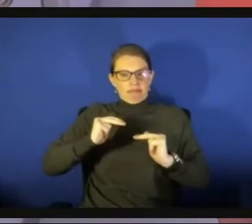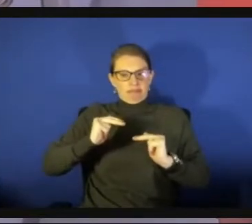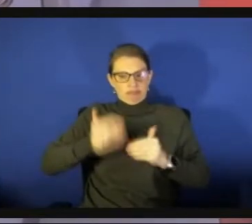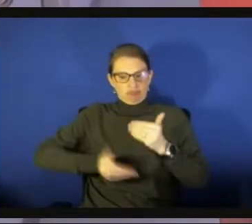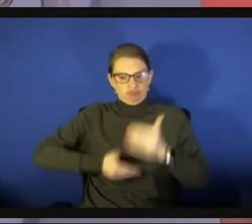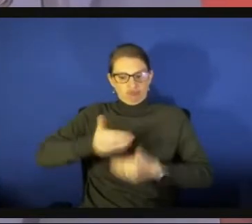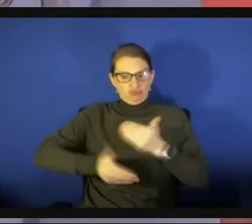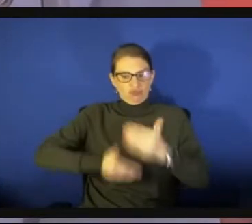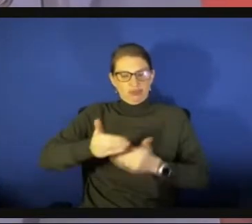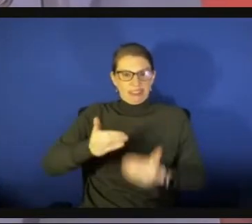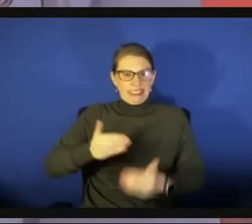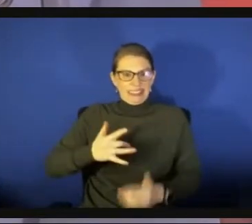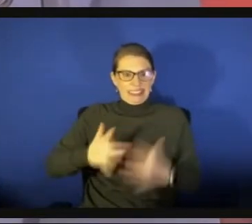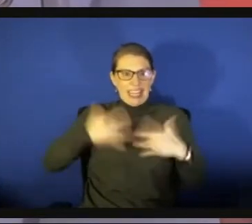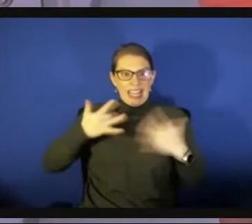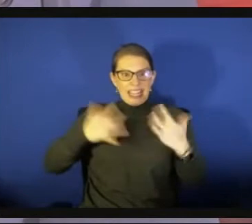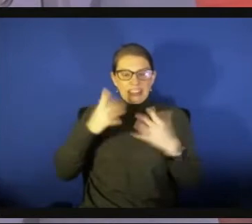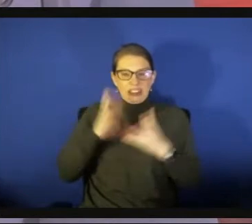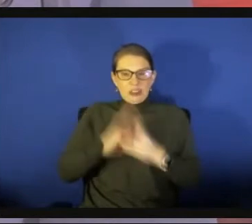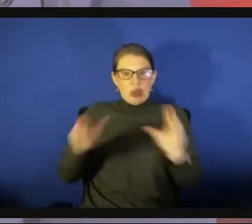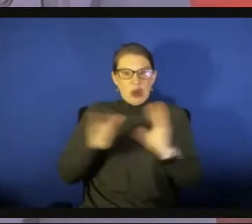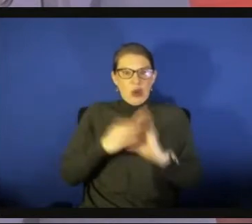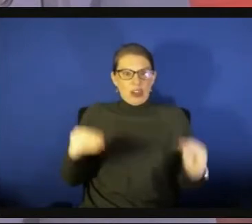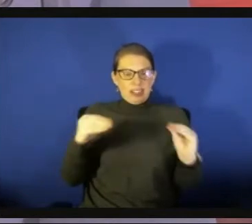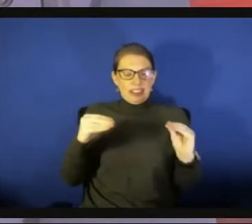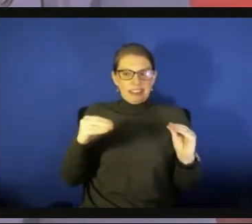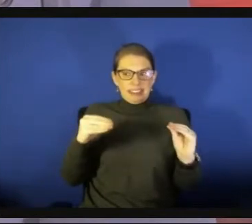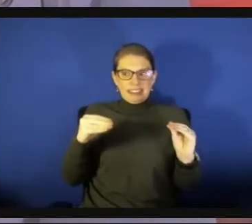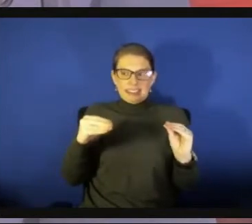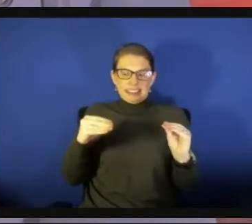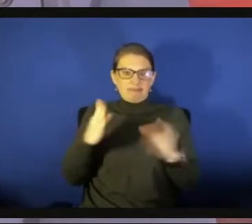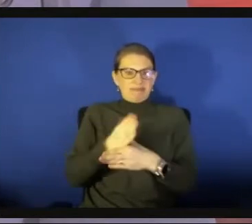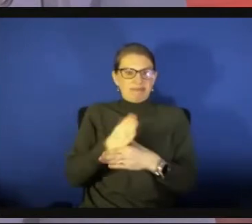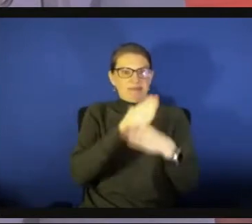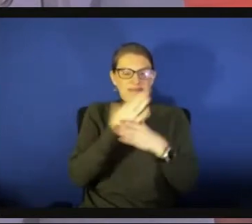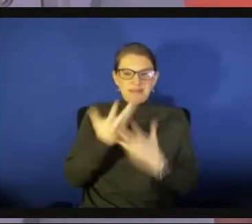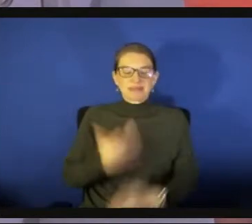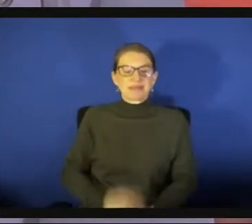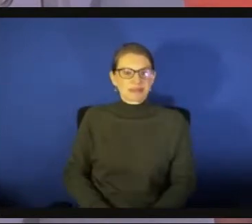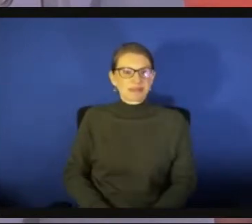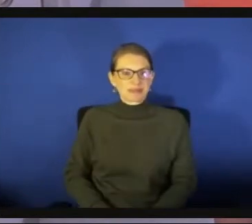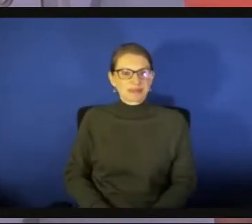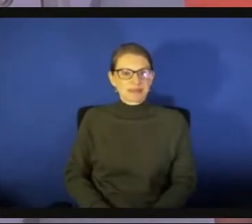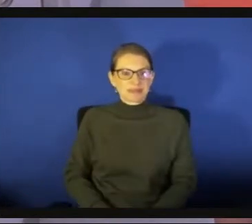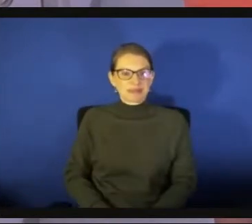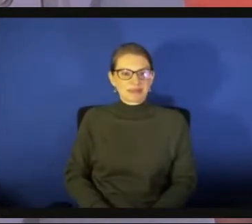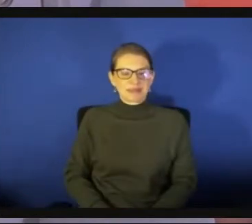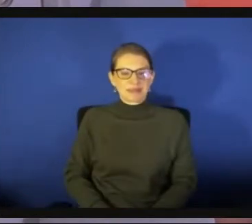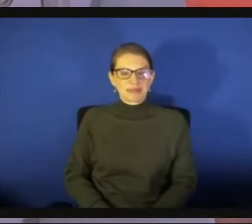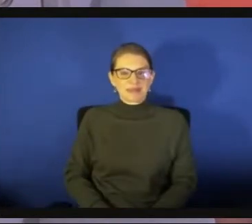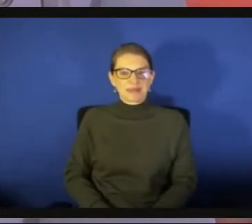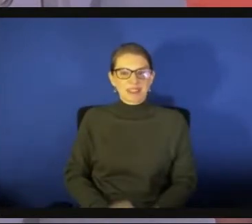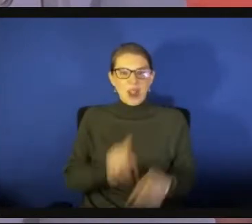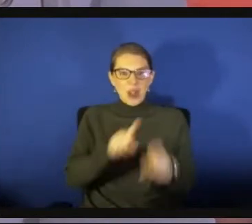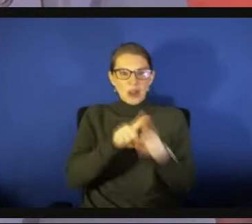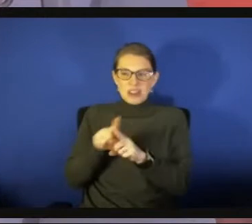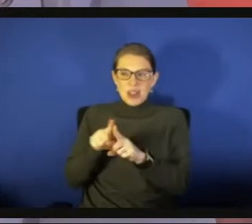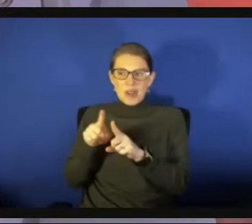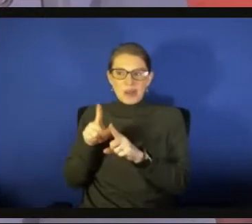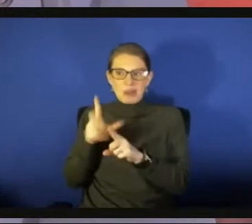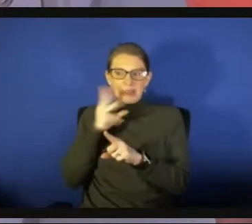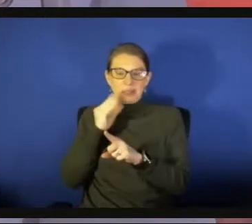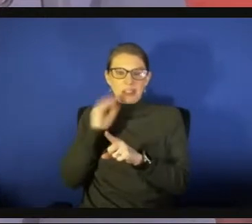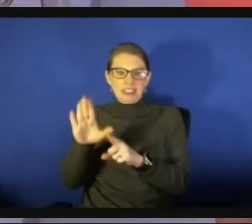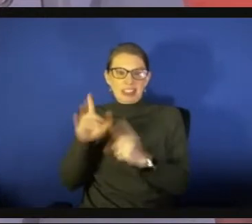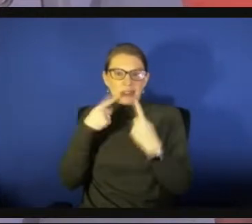able to tell some stories and to meet some of these patients and to be able to hear their successes on the other end of their cancer journey and